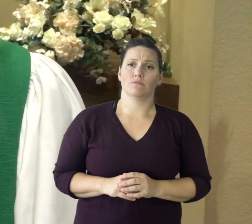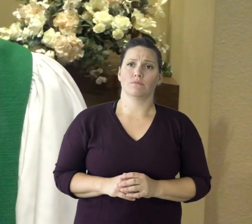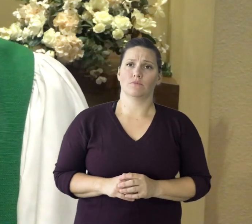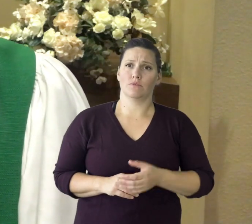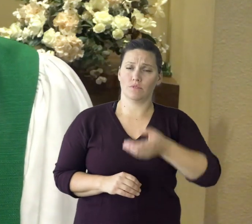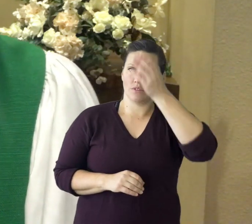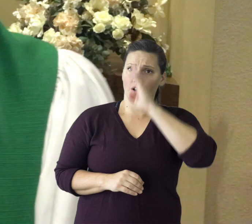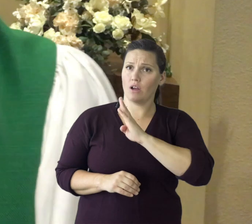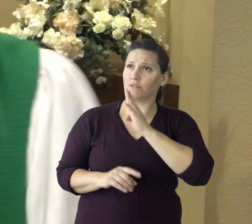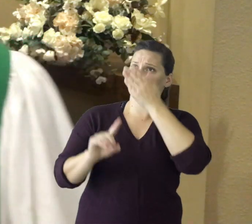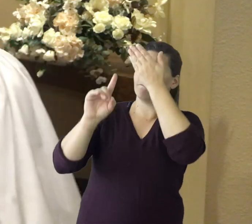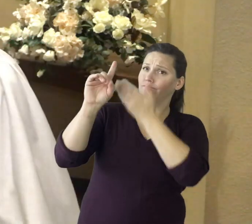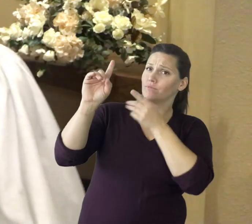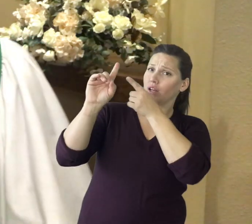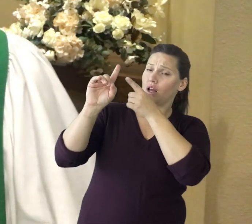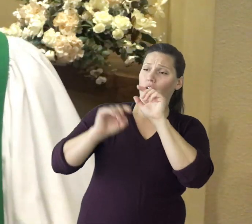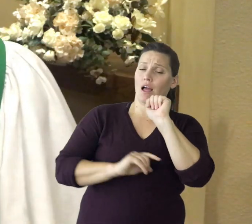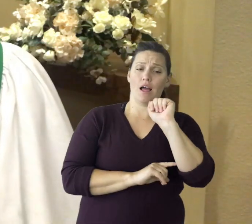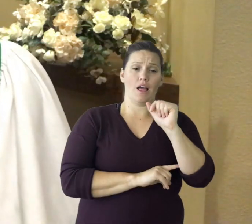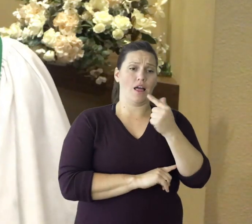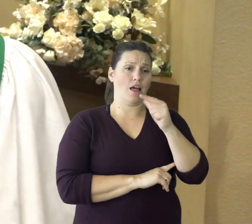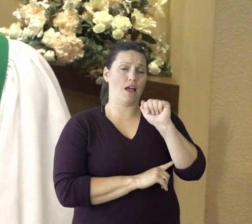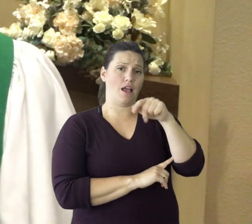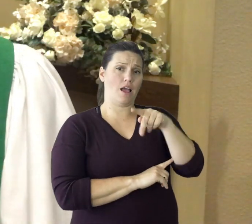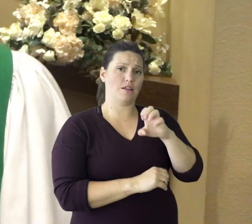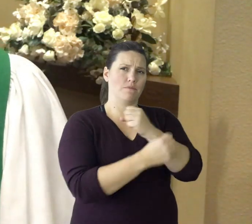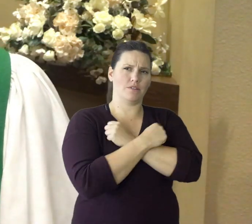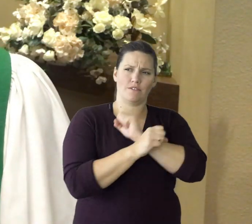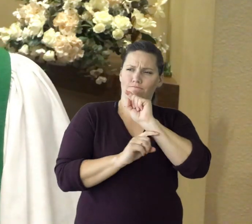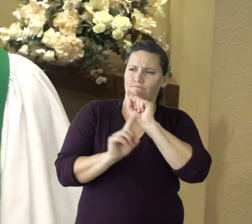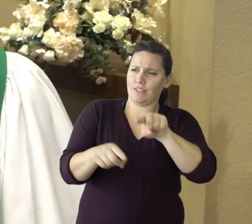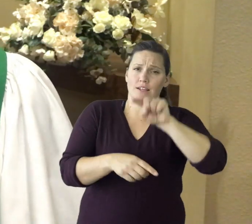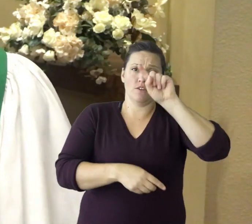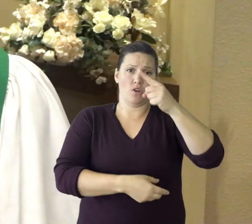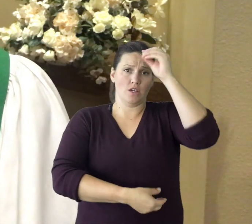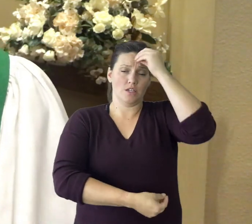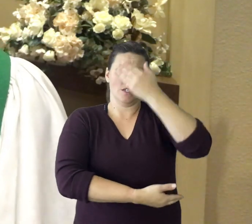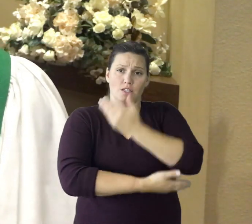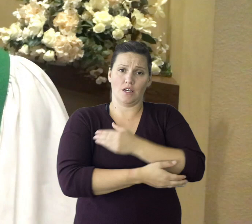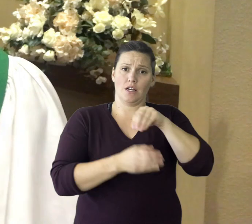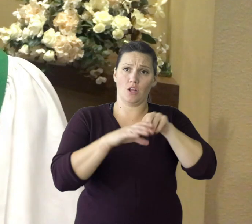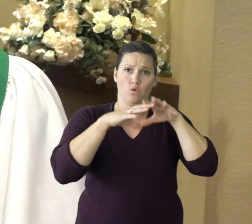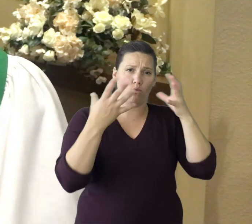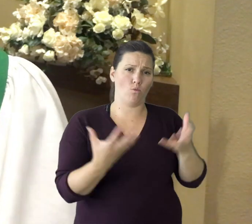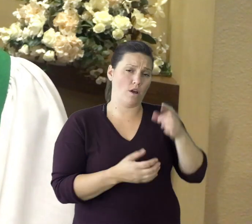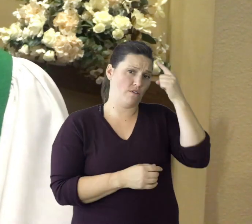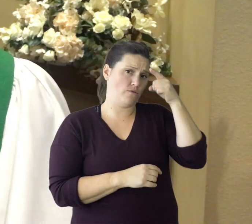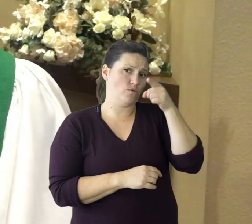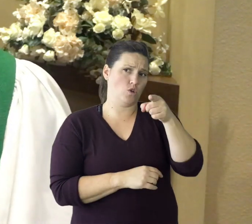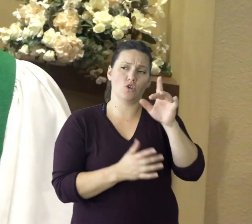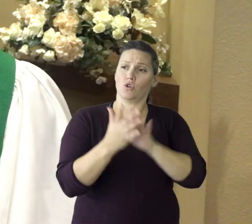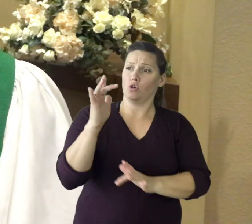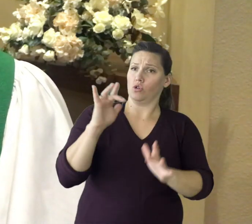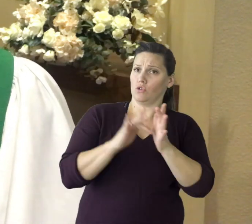judgment. So God, in his agape love, sends his only begotten Son into the world